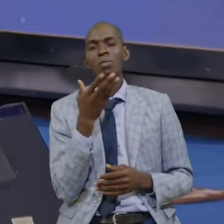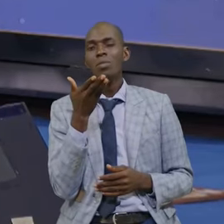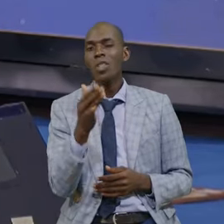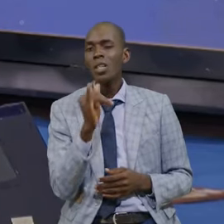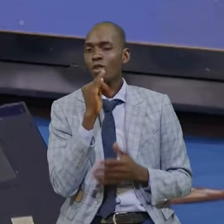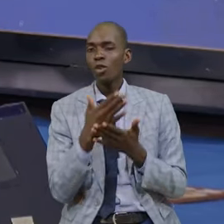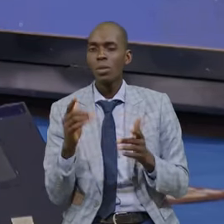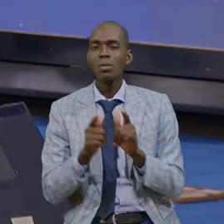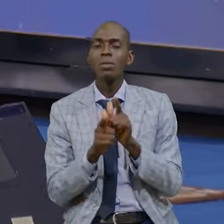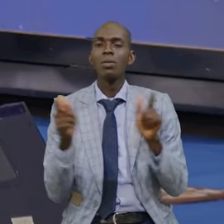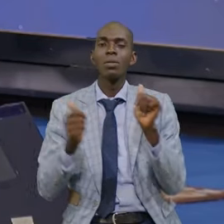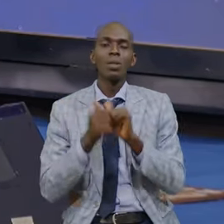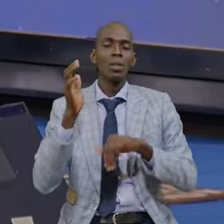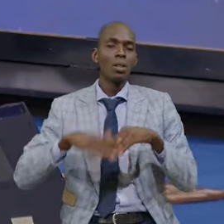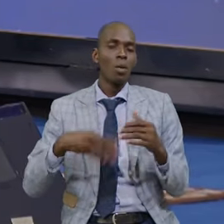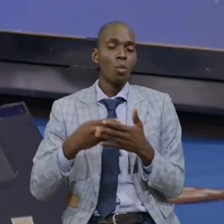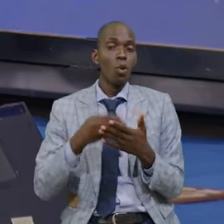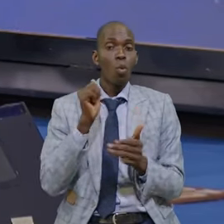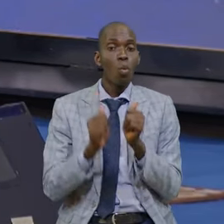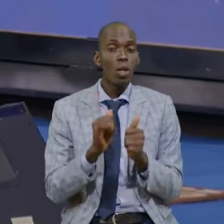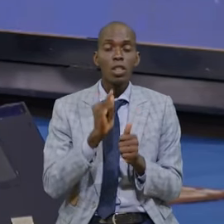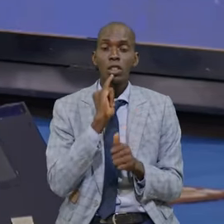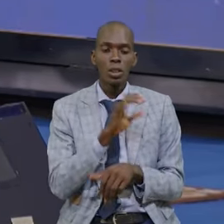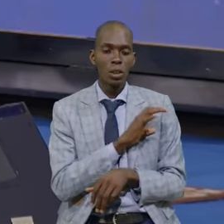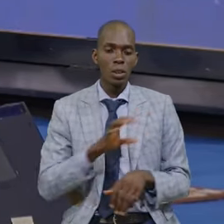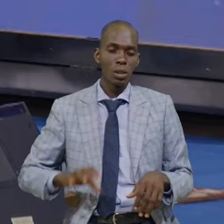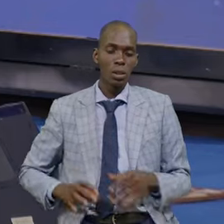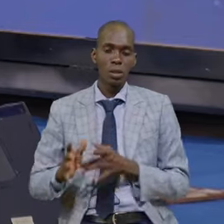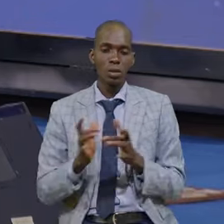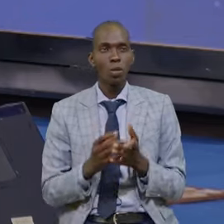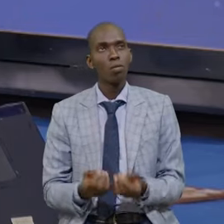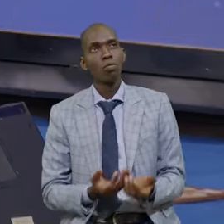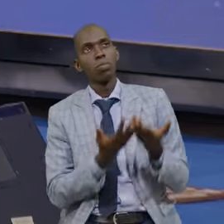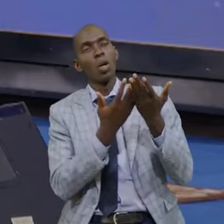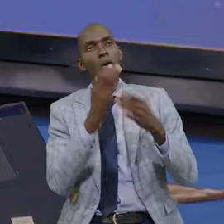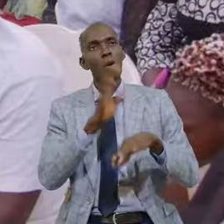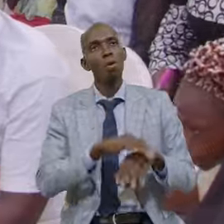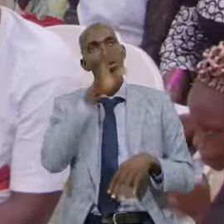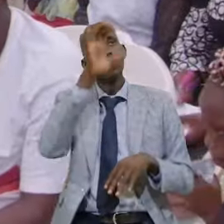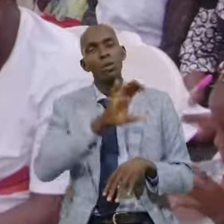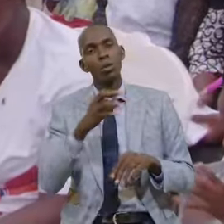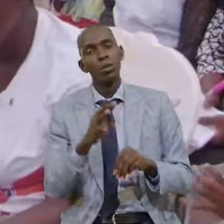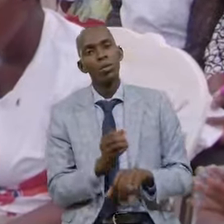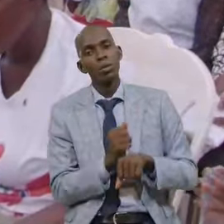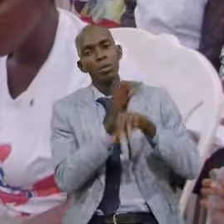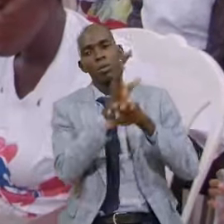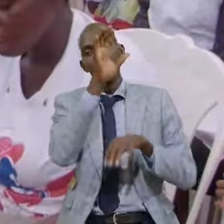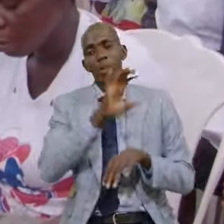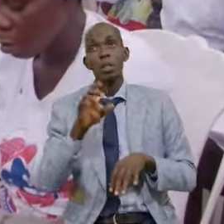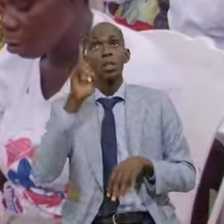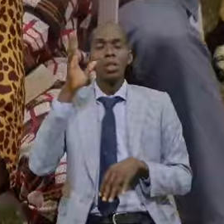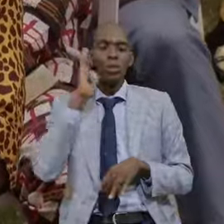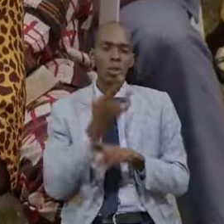sacrifice of the Lord Jesus Christ on the cross of Calvary. And it will redeem you. It will restore